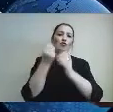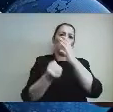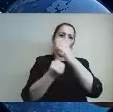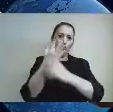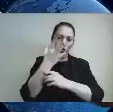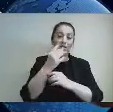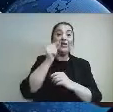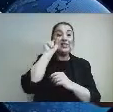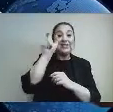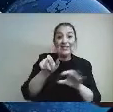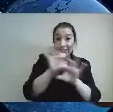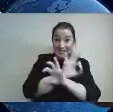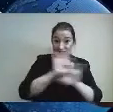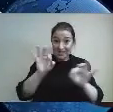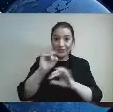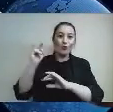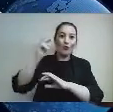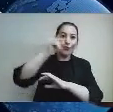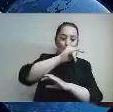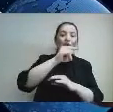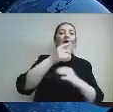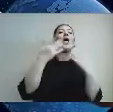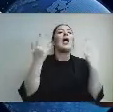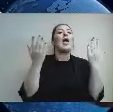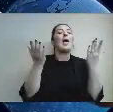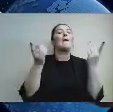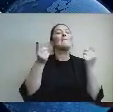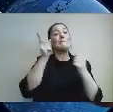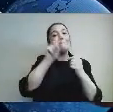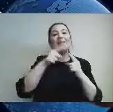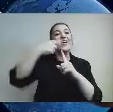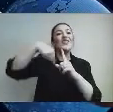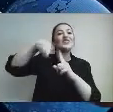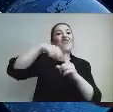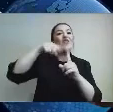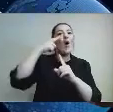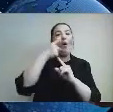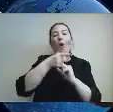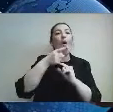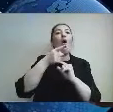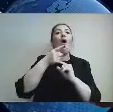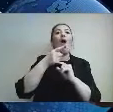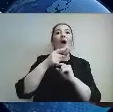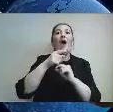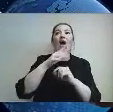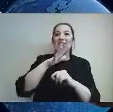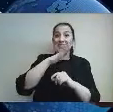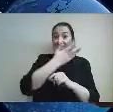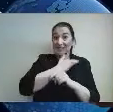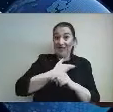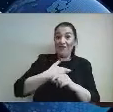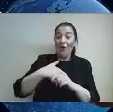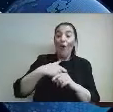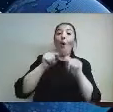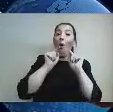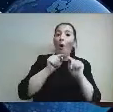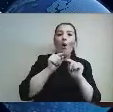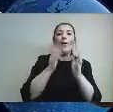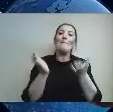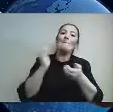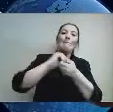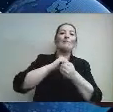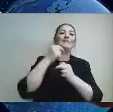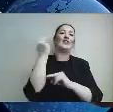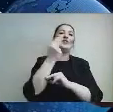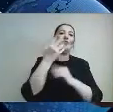gathered under this company. And he has this eco drone unmanned vehicles